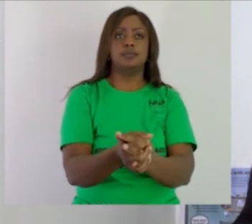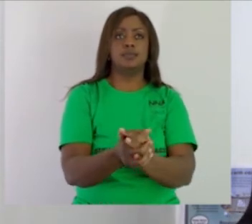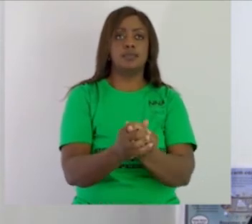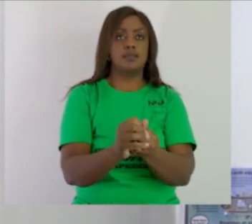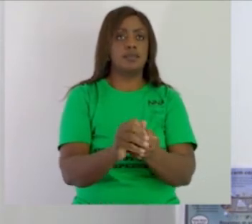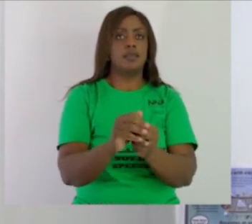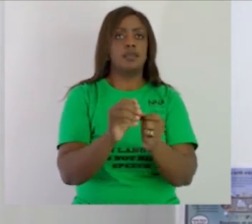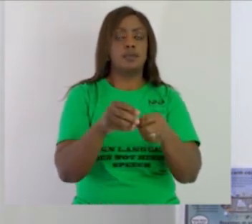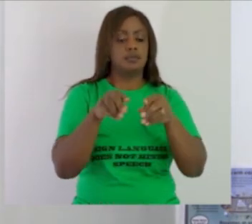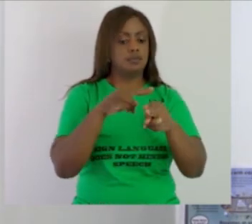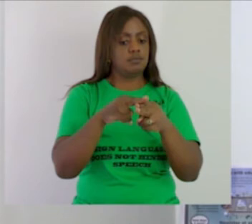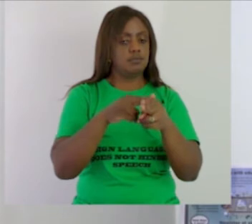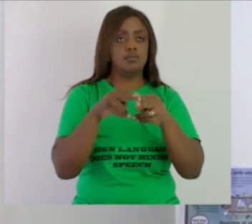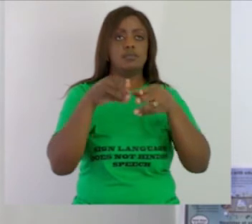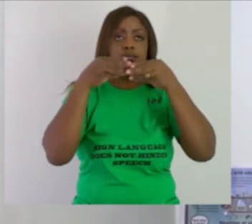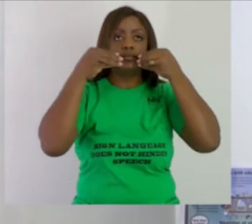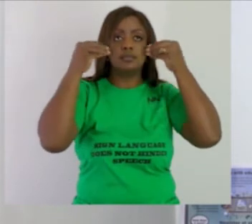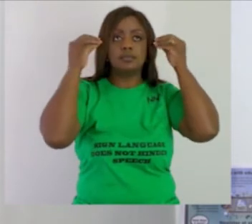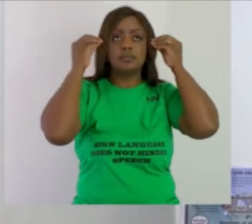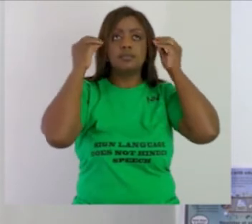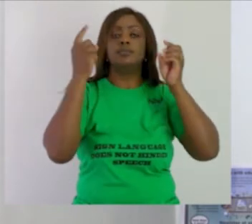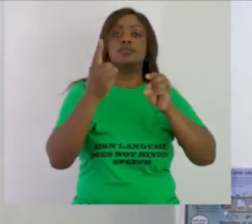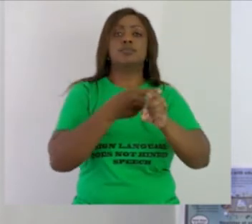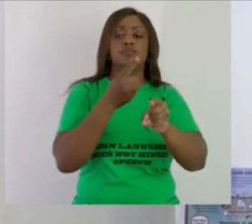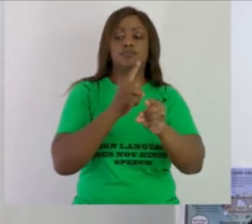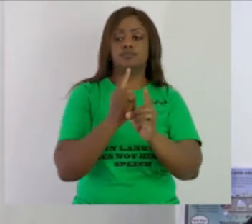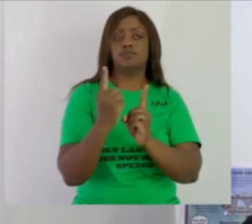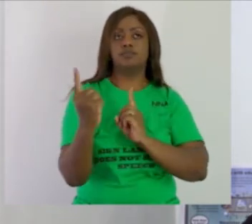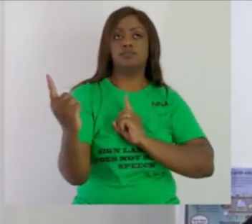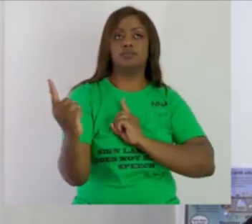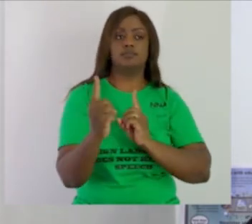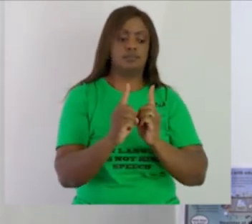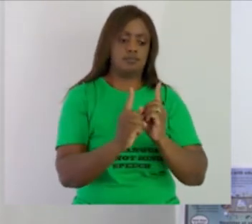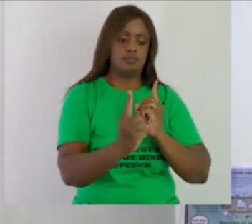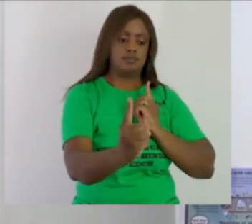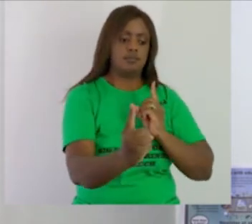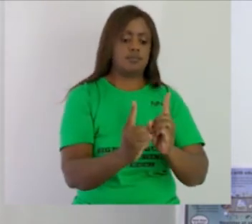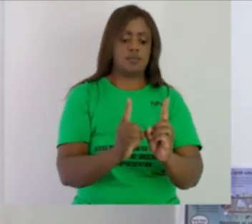And wear your mask every time. Social distance.